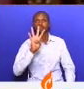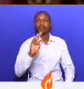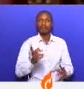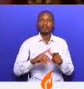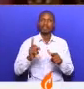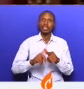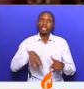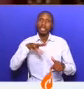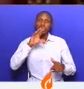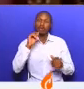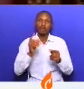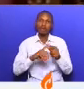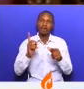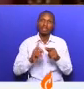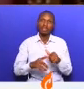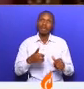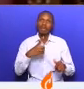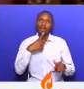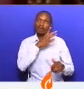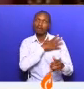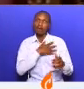Nays 115,